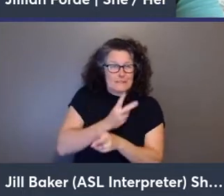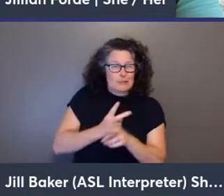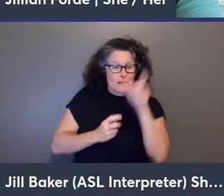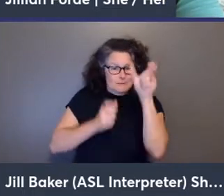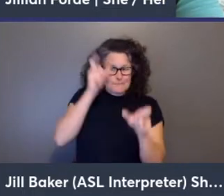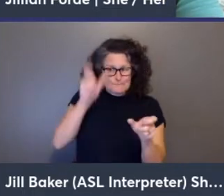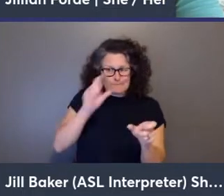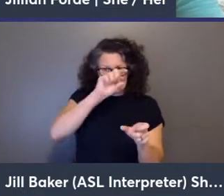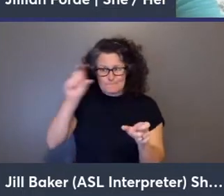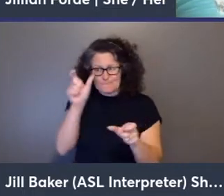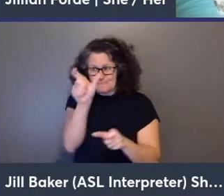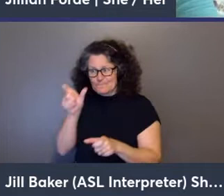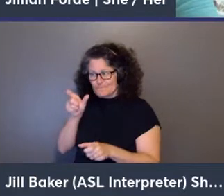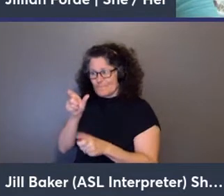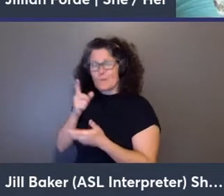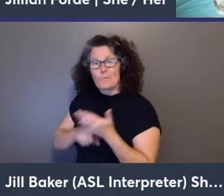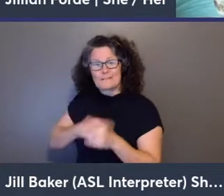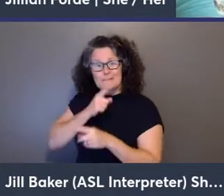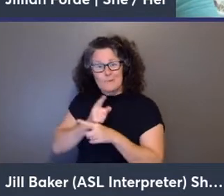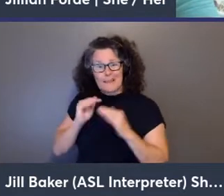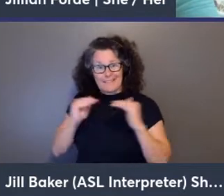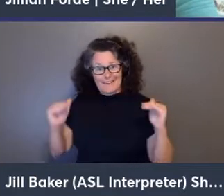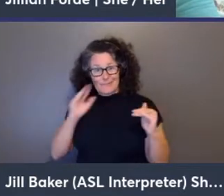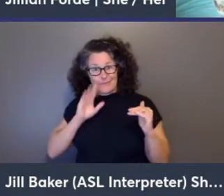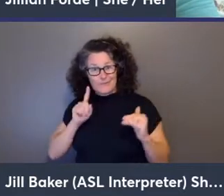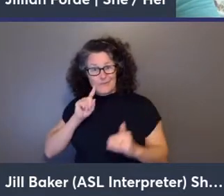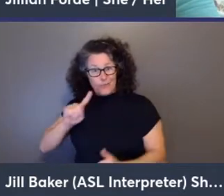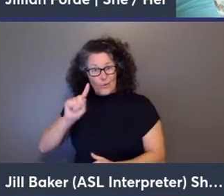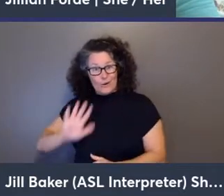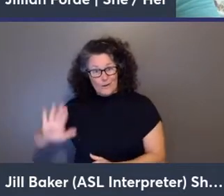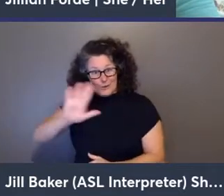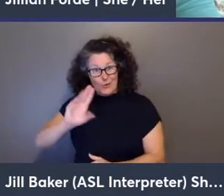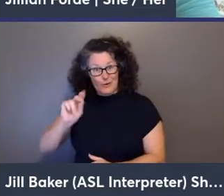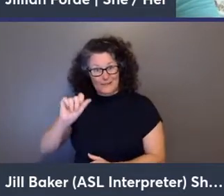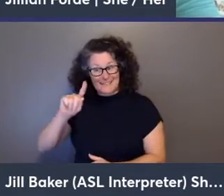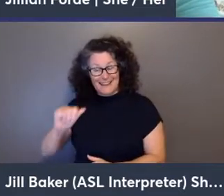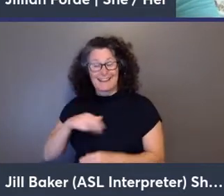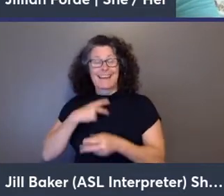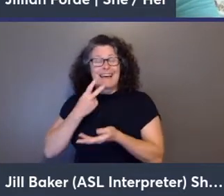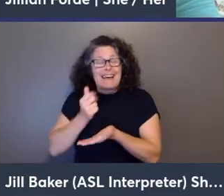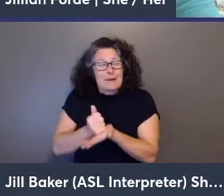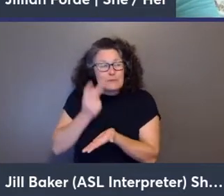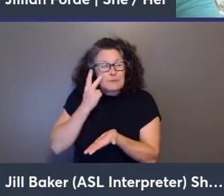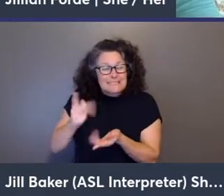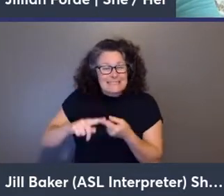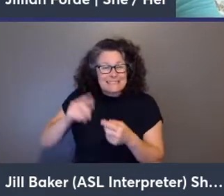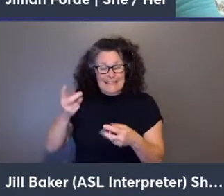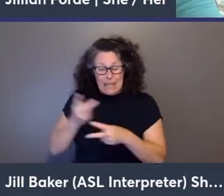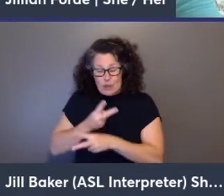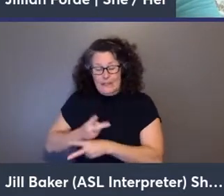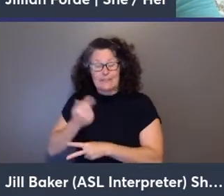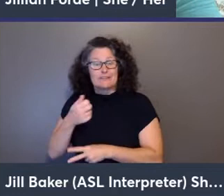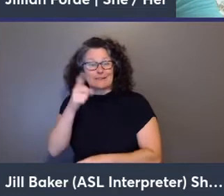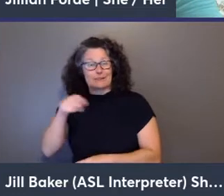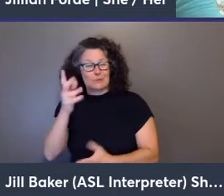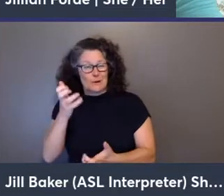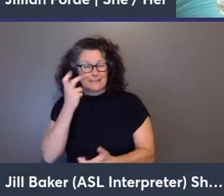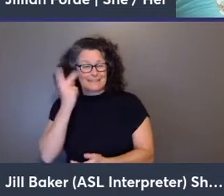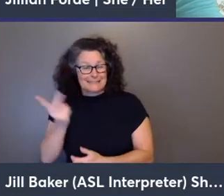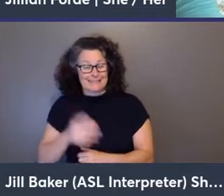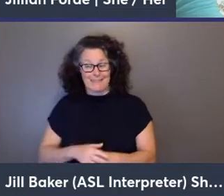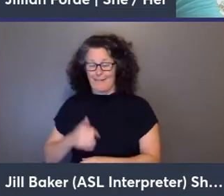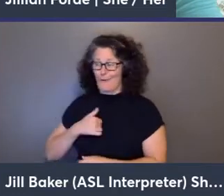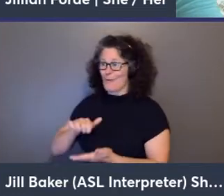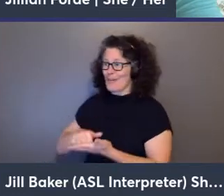then find the right level in your data and then help you build the calculation as you want. Cool. That's really cool,